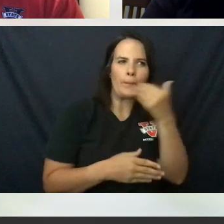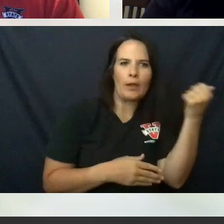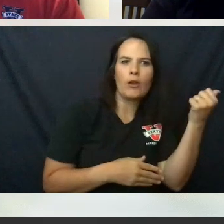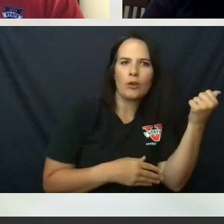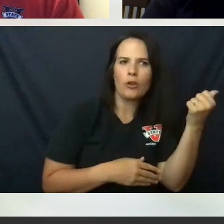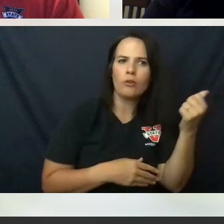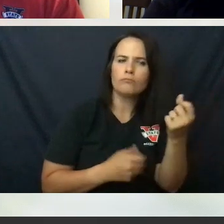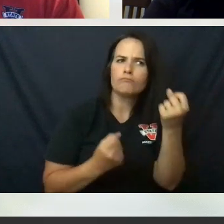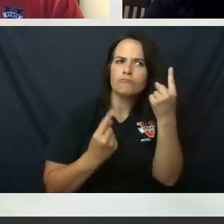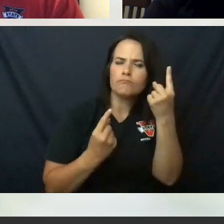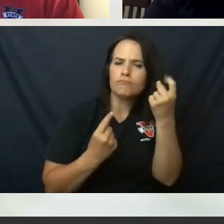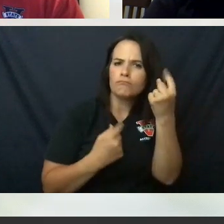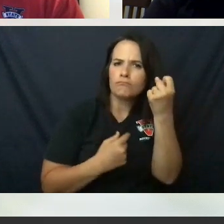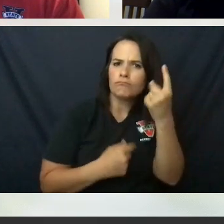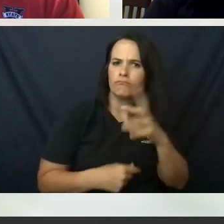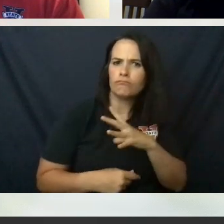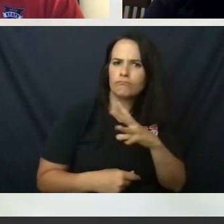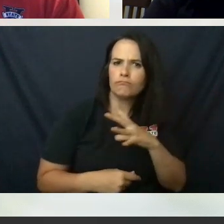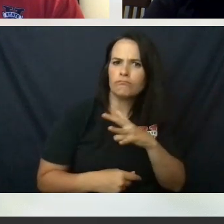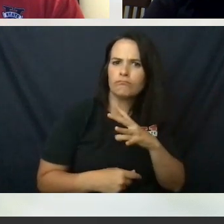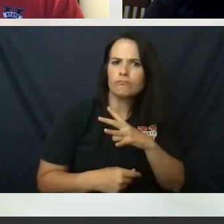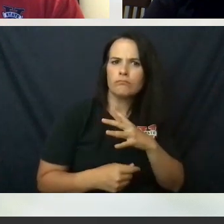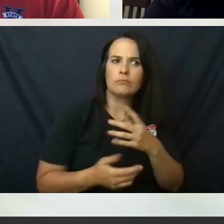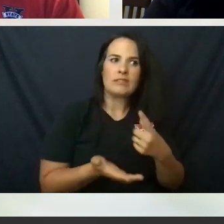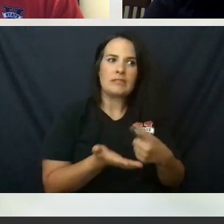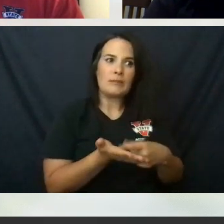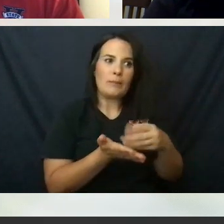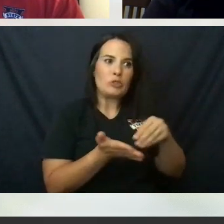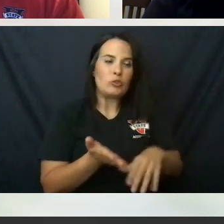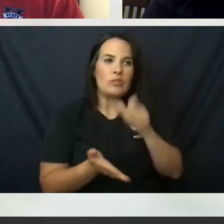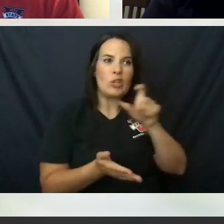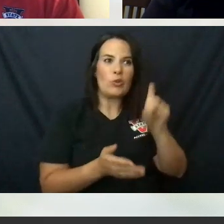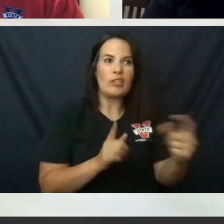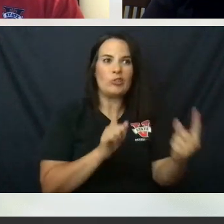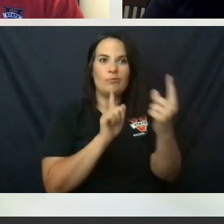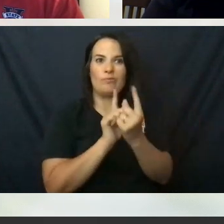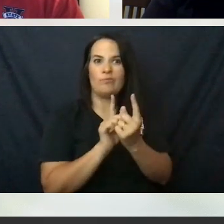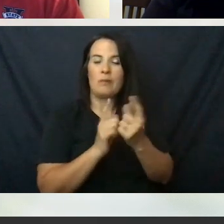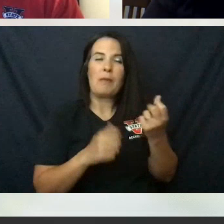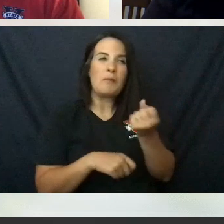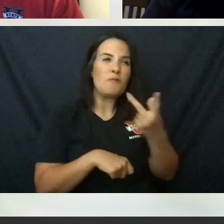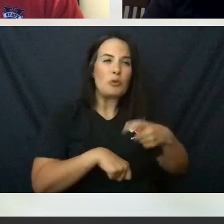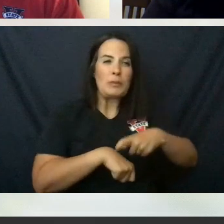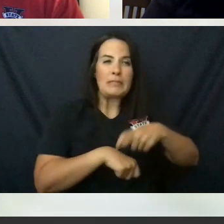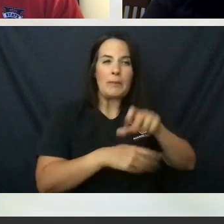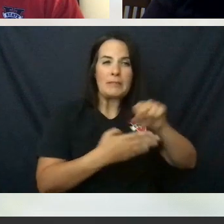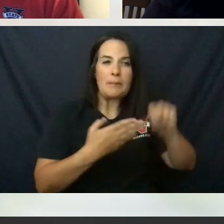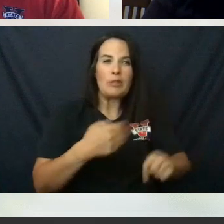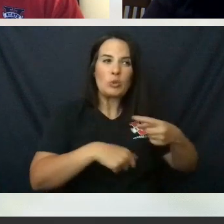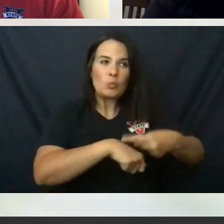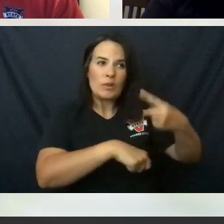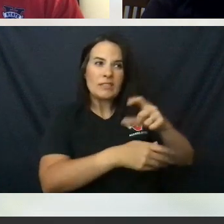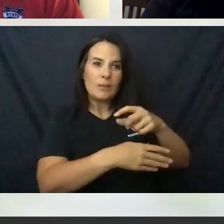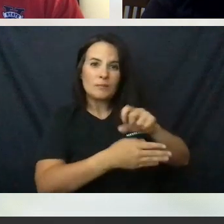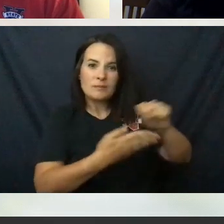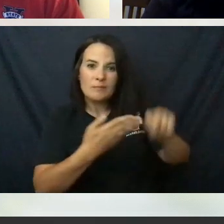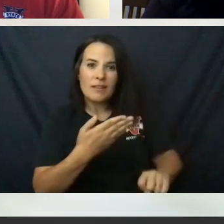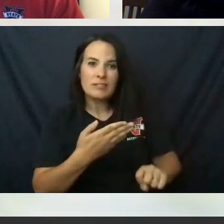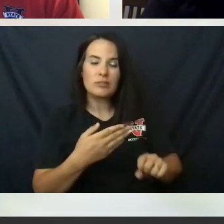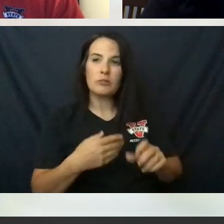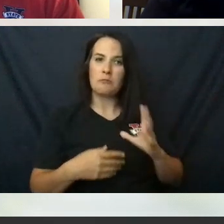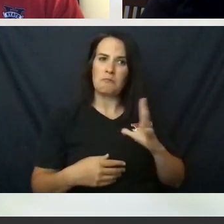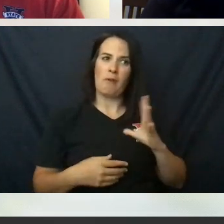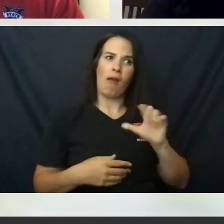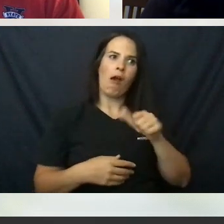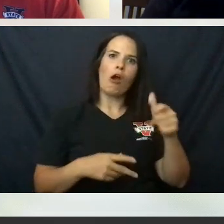get that. Some of you are going to get exactly what you need from us by coming to see us a couple times a semester, once a semester, and others are going to need more.